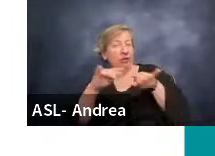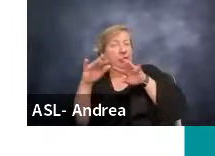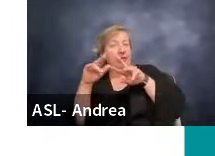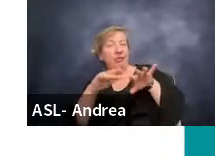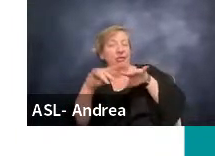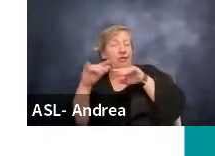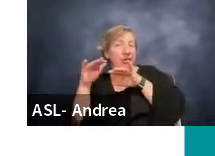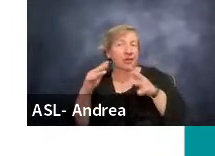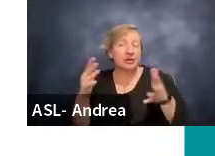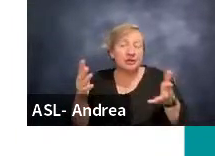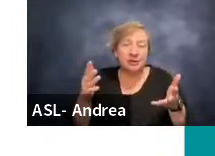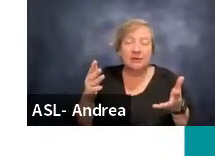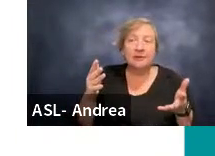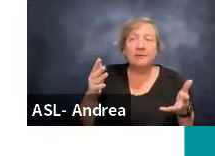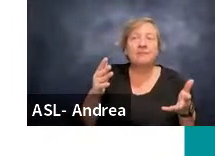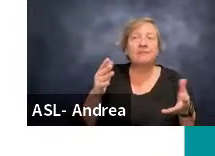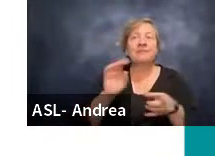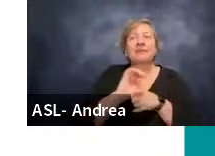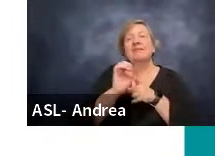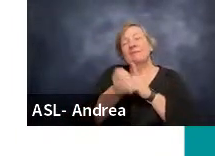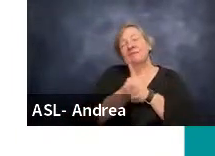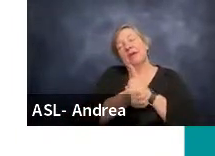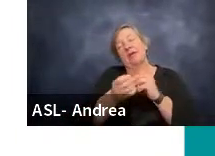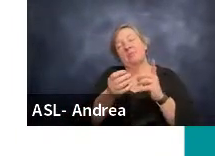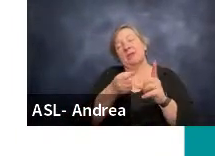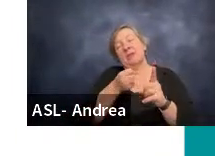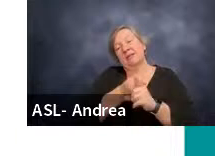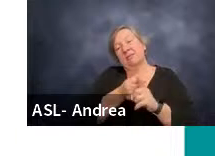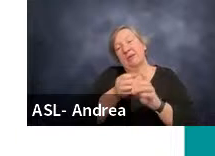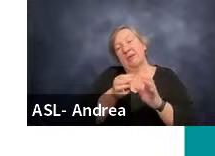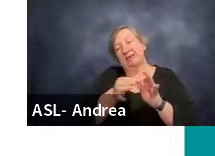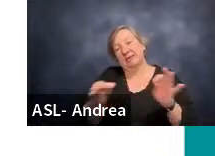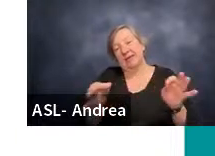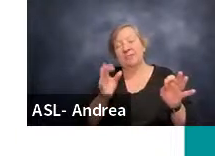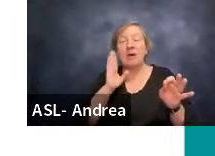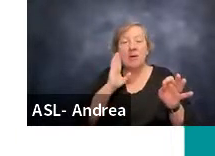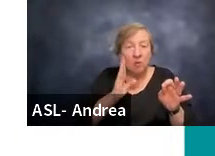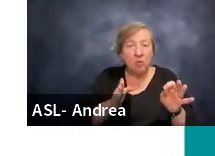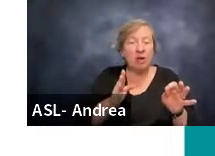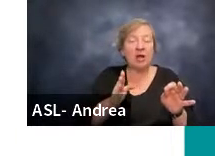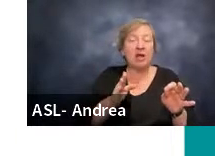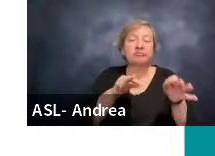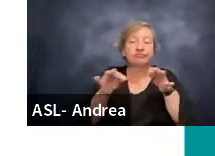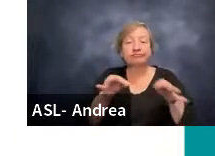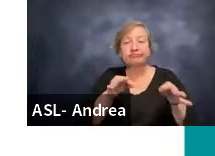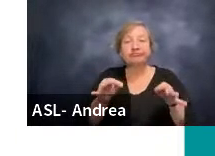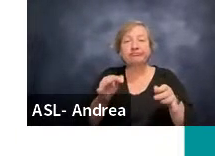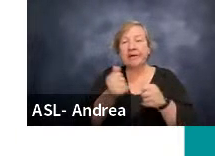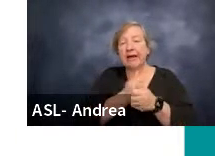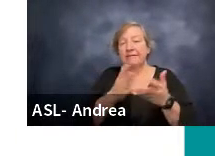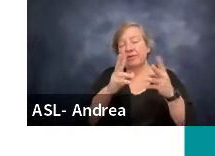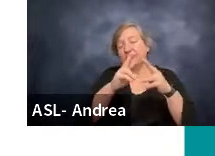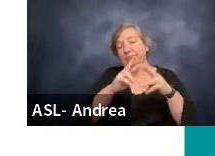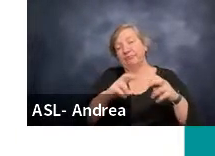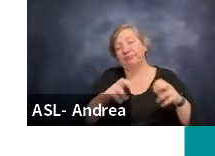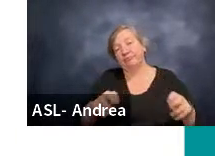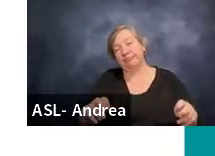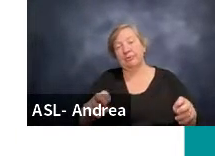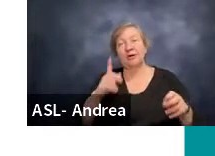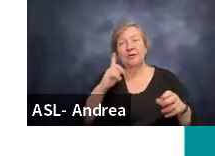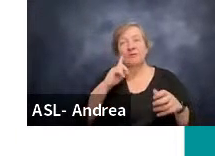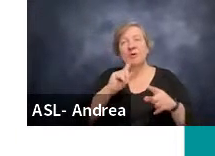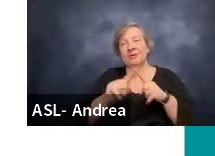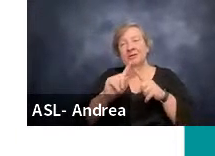environmental impact statement will be disclosing all of the analysis for each of those types